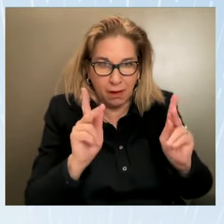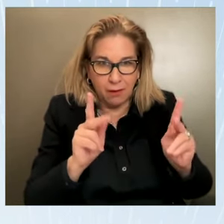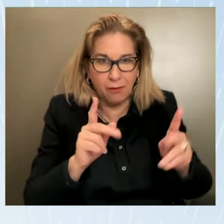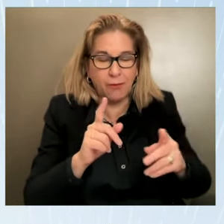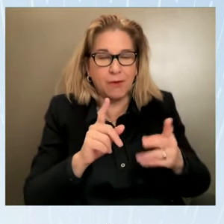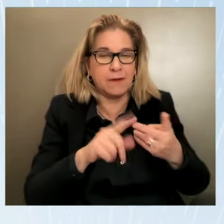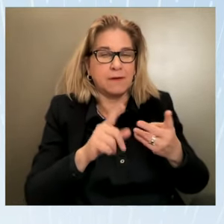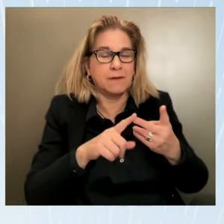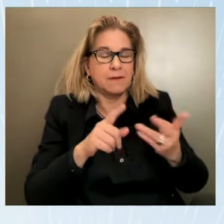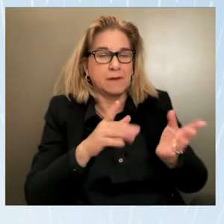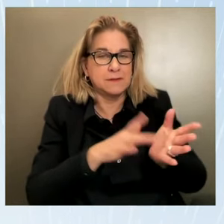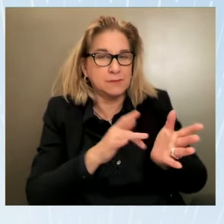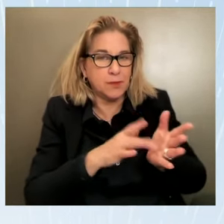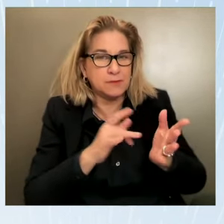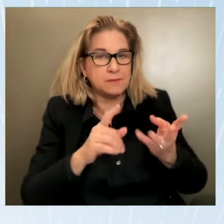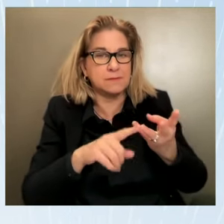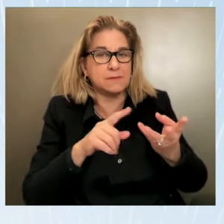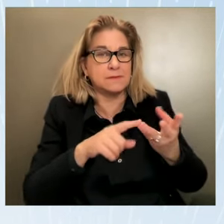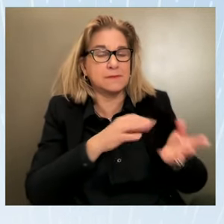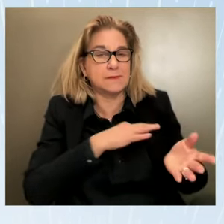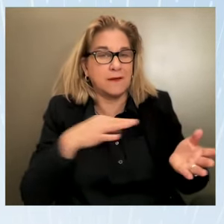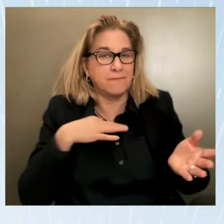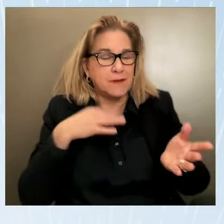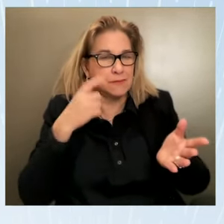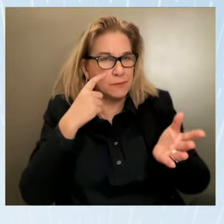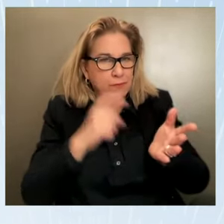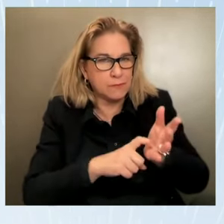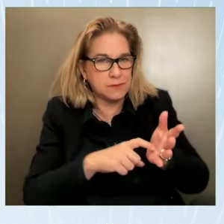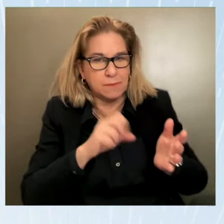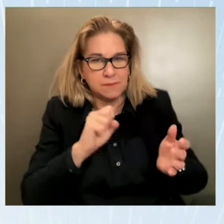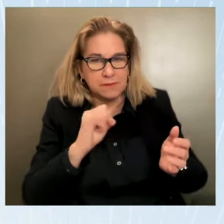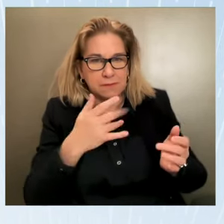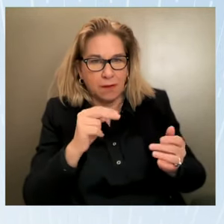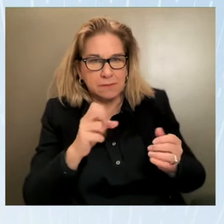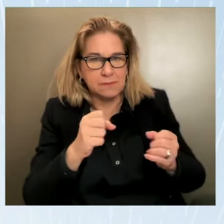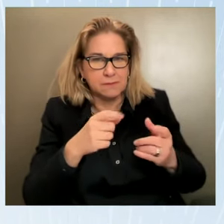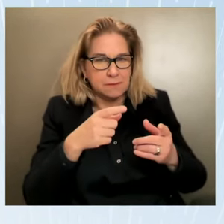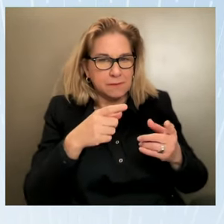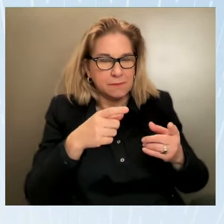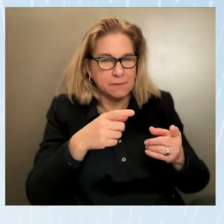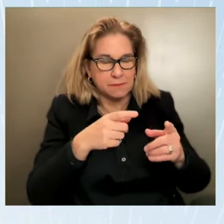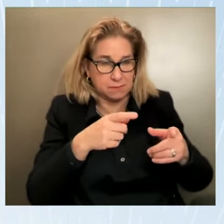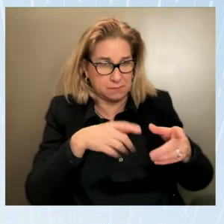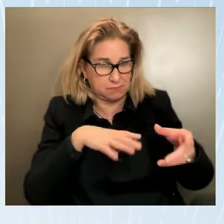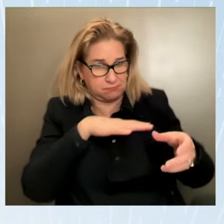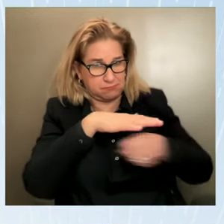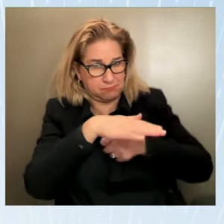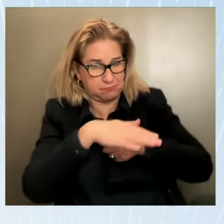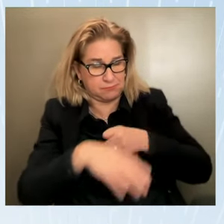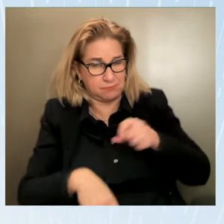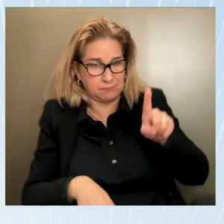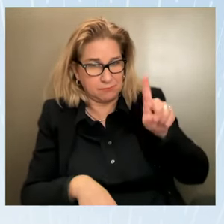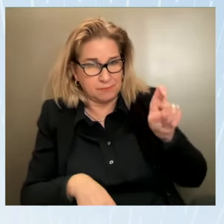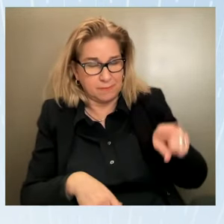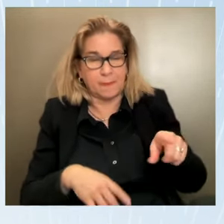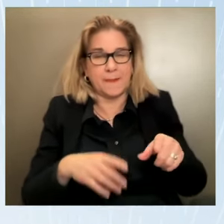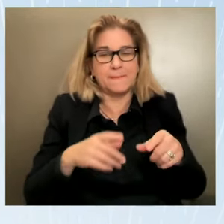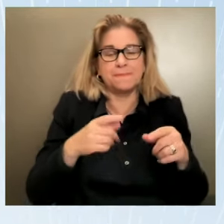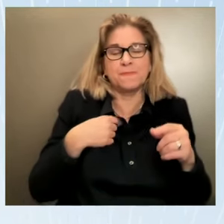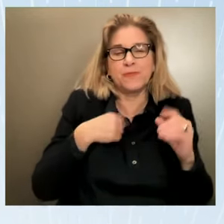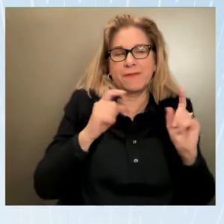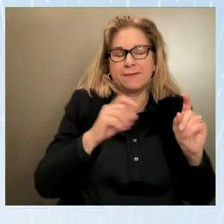the signs of human trafficking. Finally, we're expanding partnerships with federal agencies, and so I'm, again, very pleased to be here,